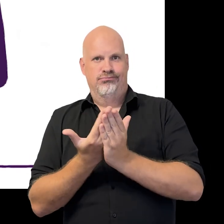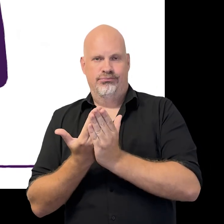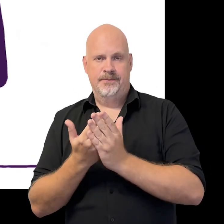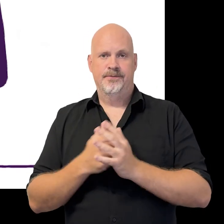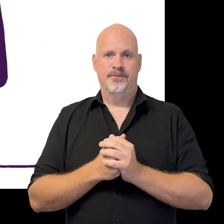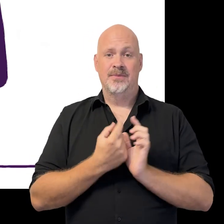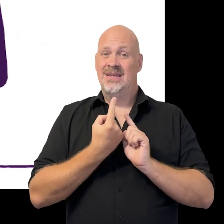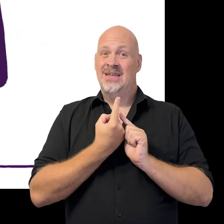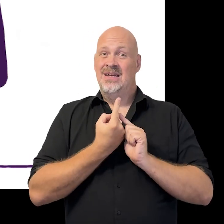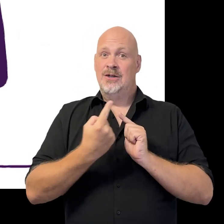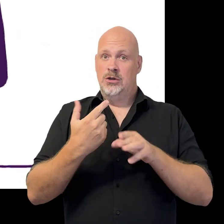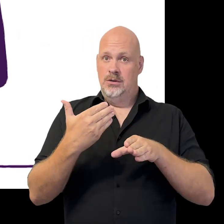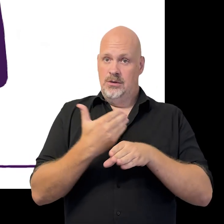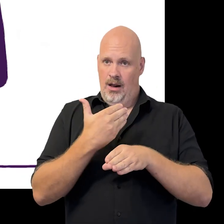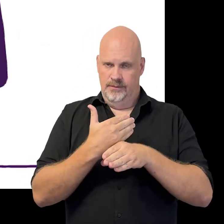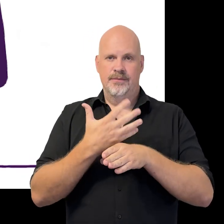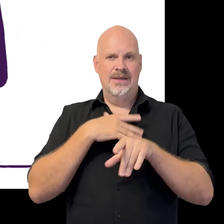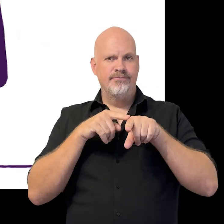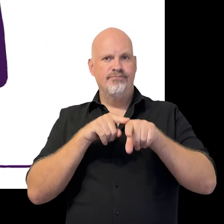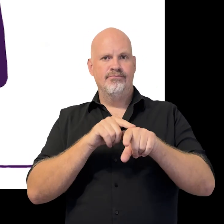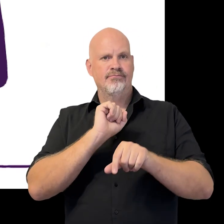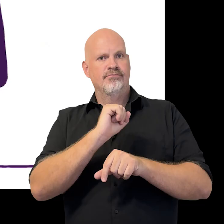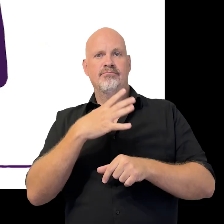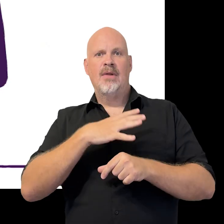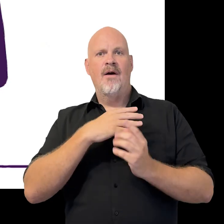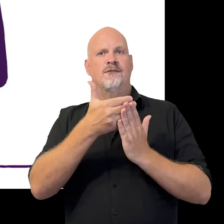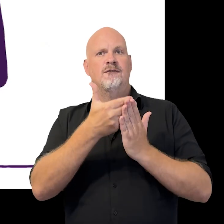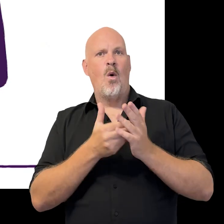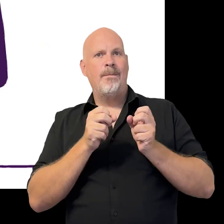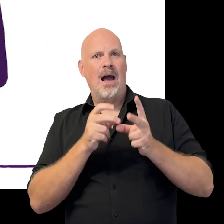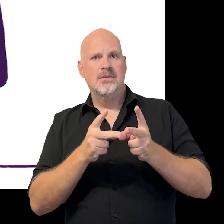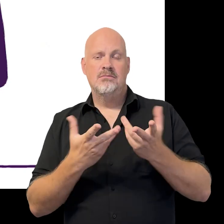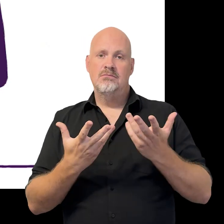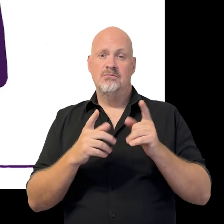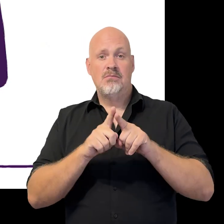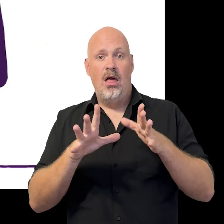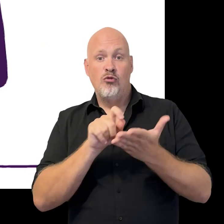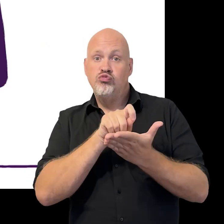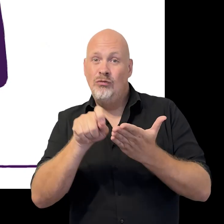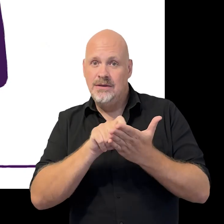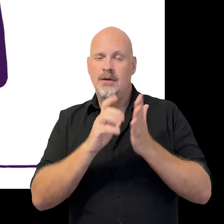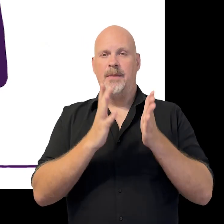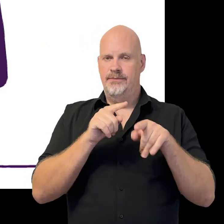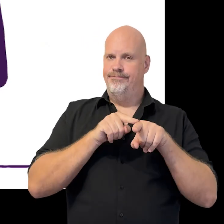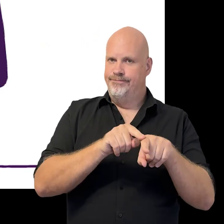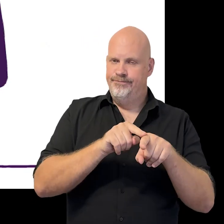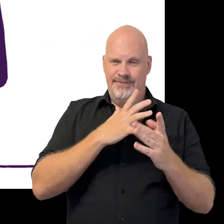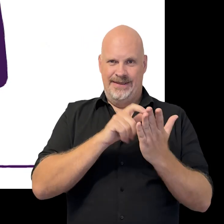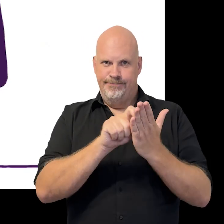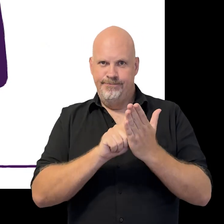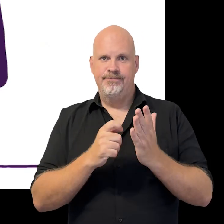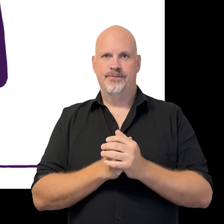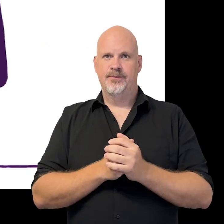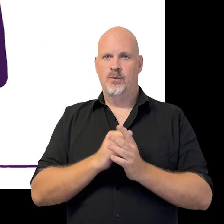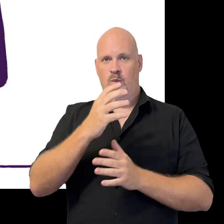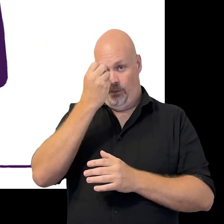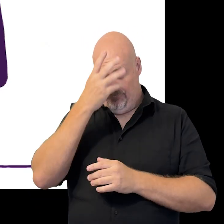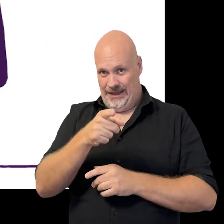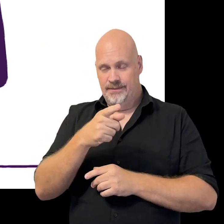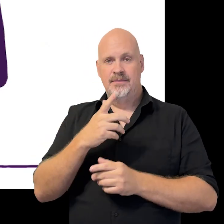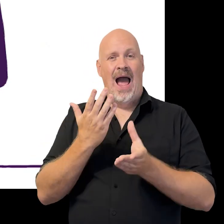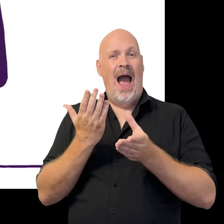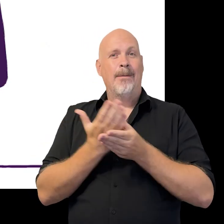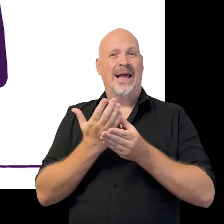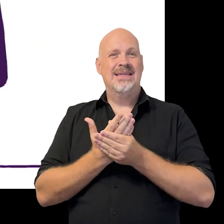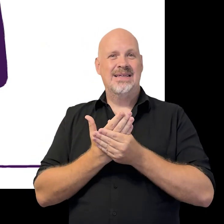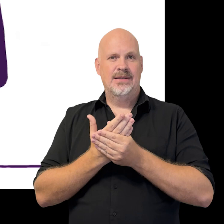that it's useful as you work through the unit and the assessment. And on top